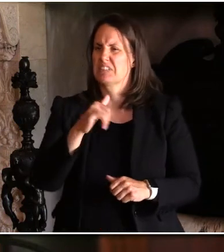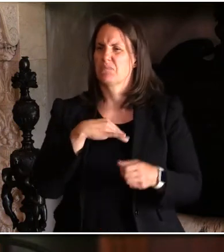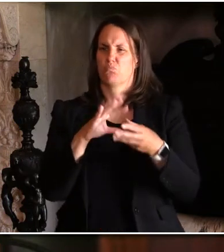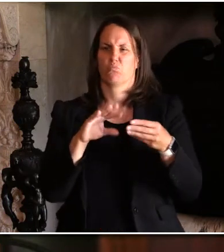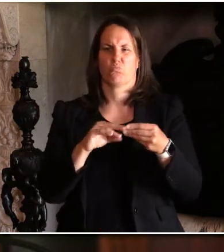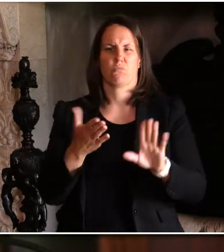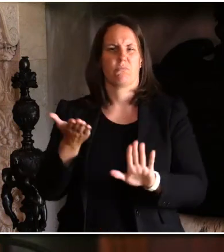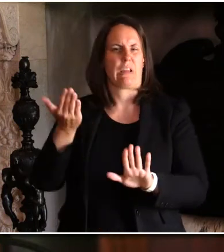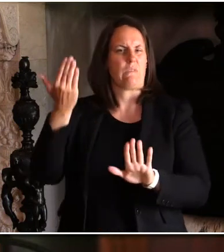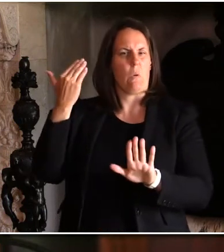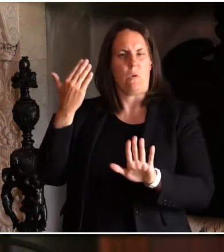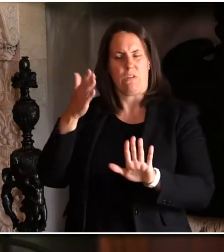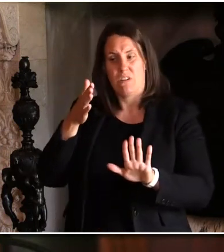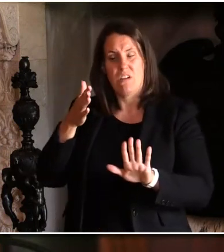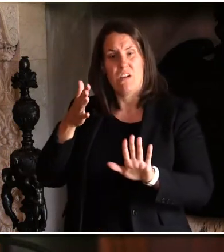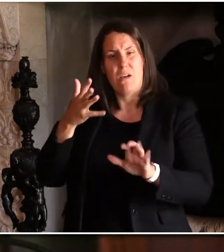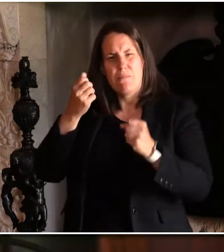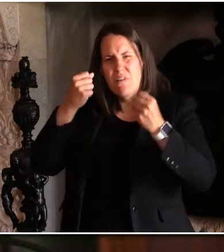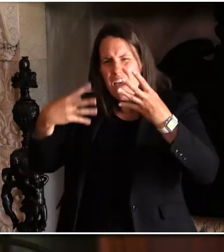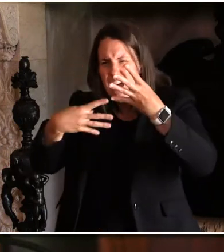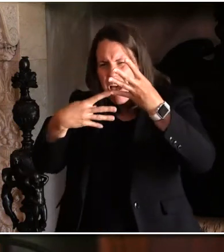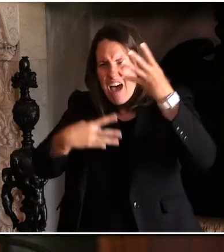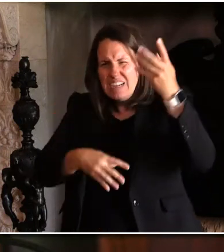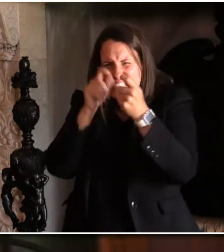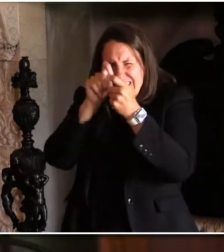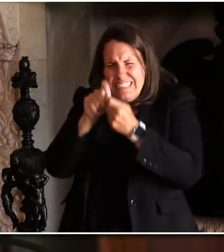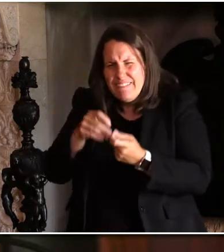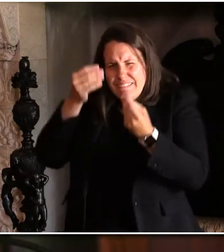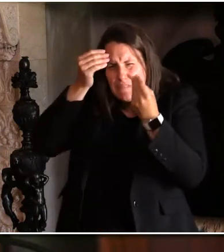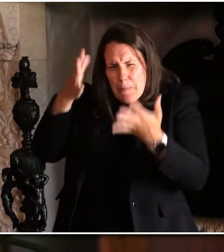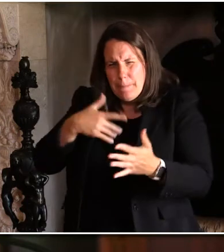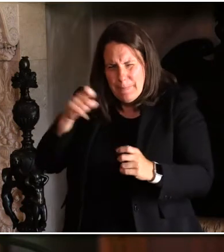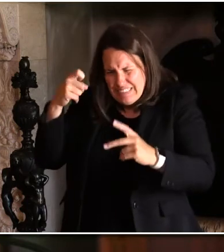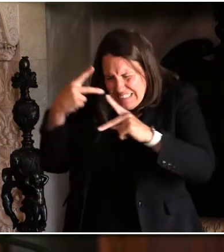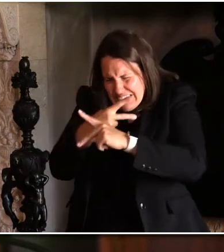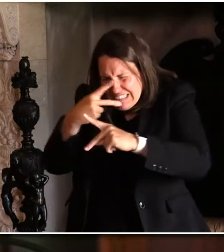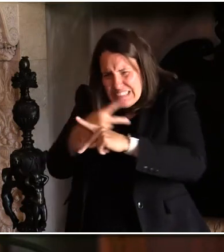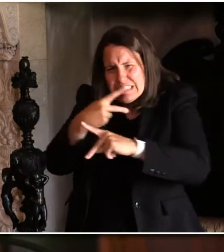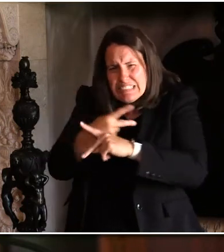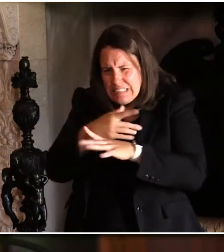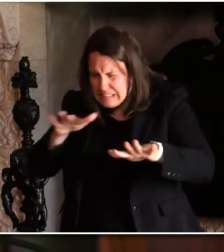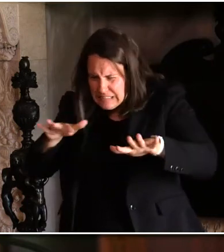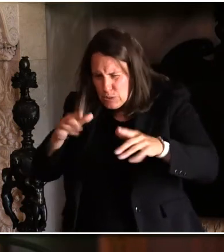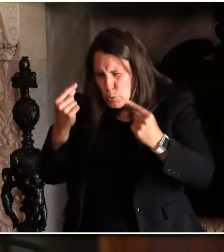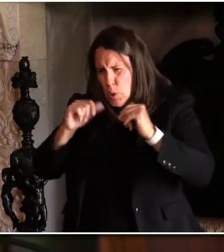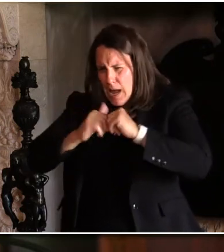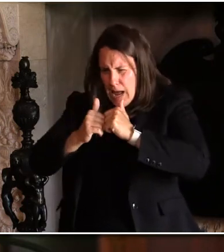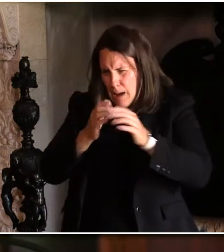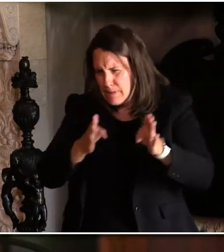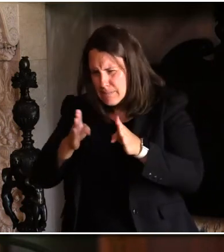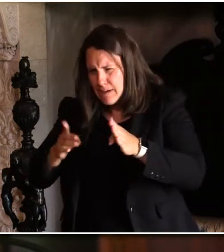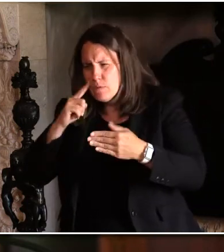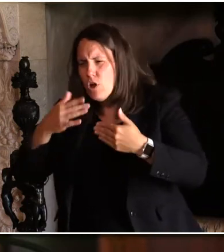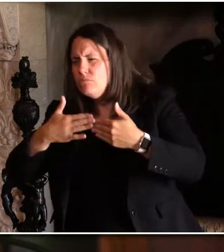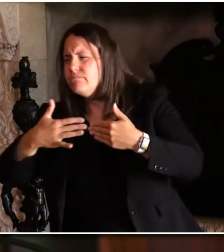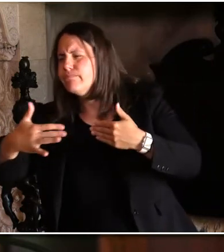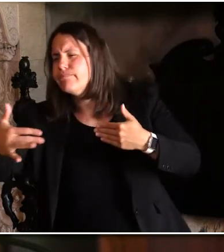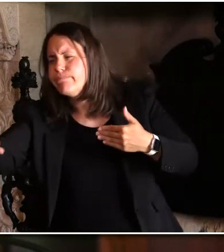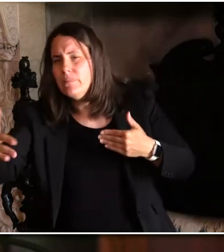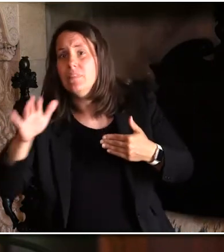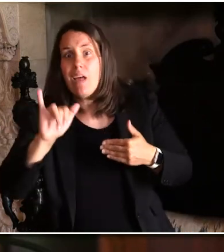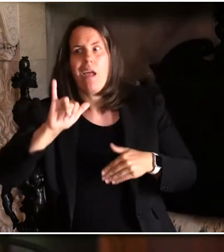about how we will be moving forward as we anticipate reduced guard participation once